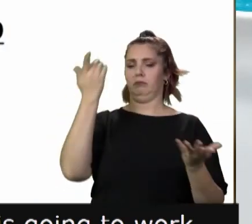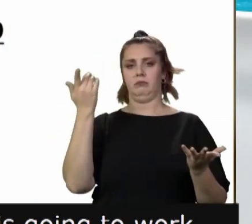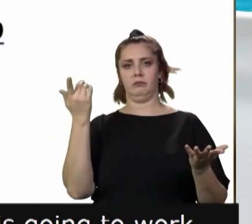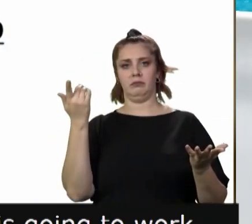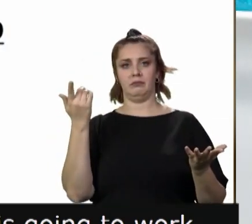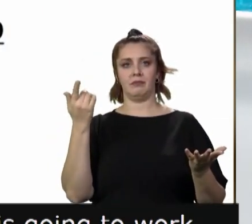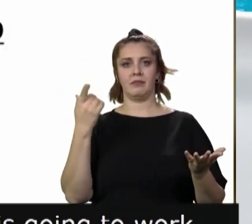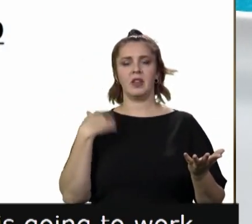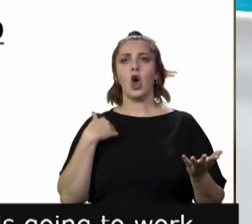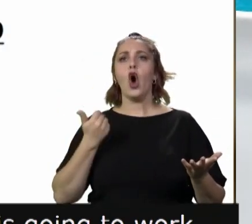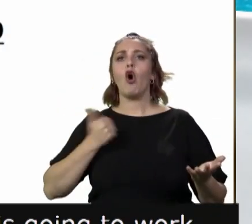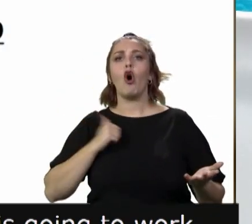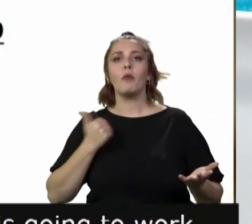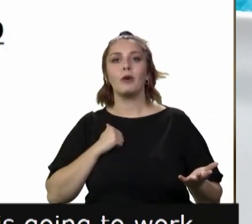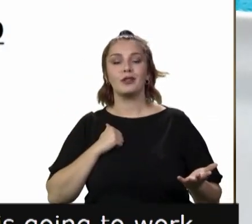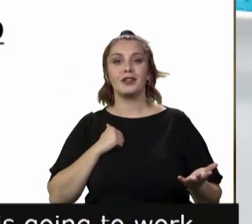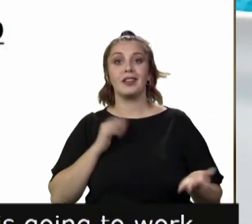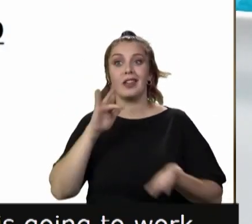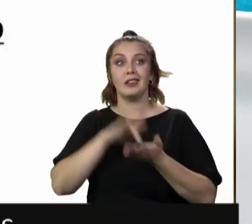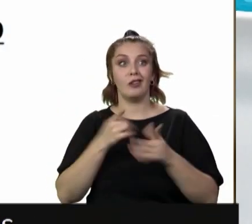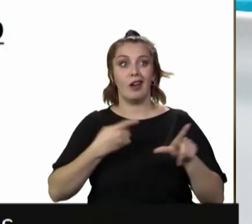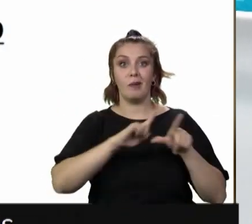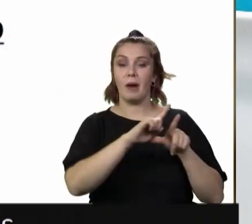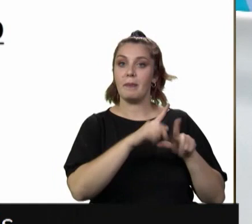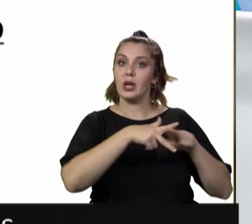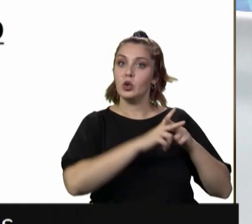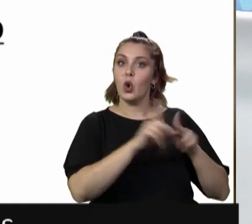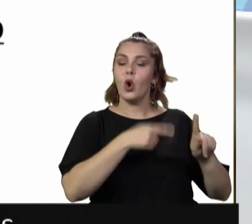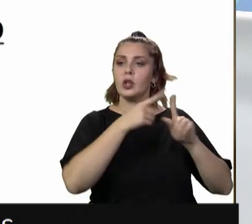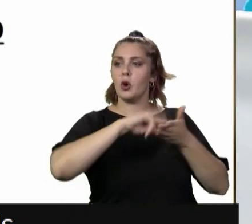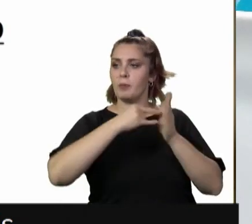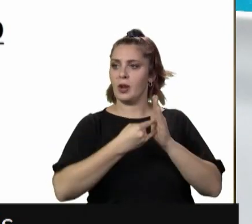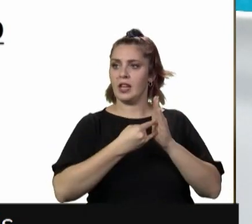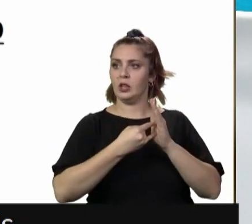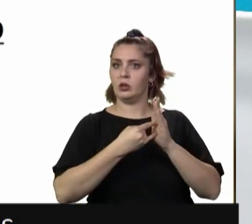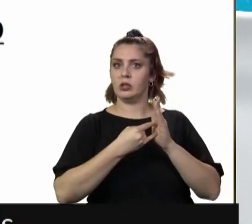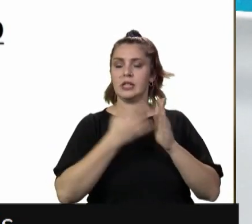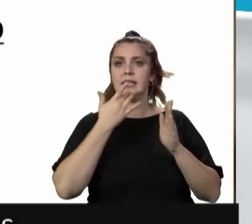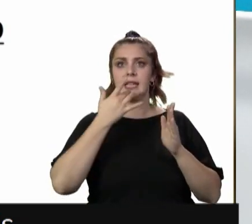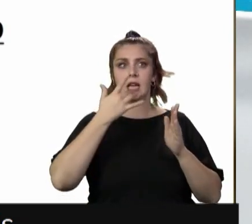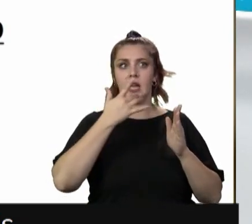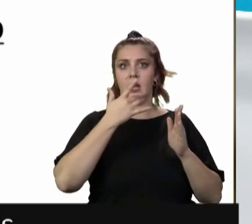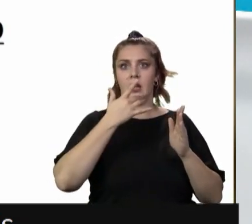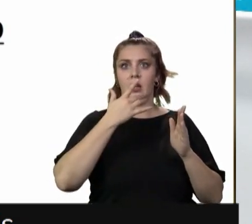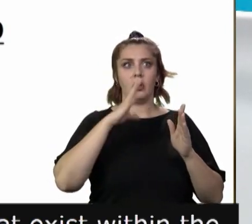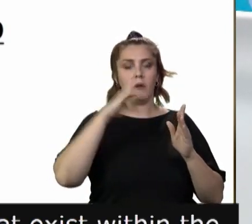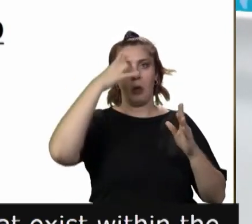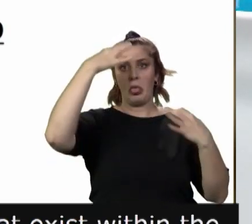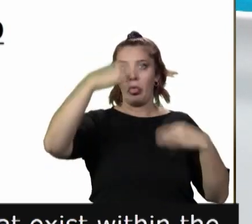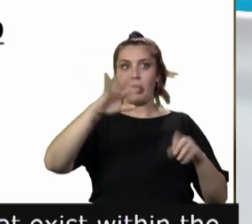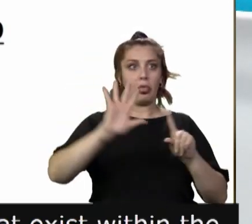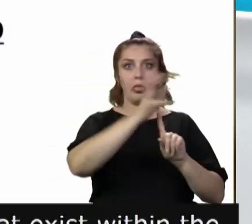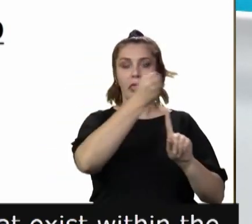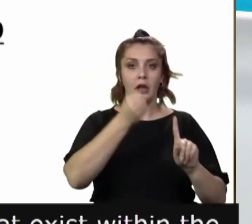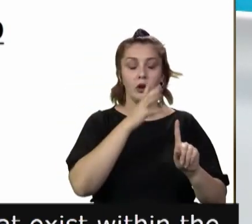The question now is, which are the opportunities that exist within the mapping tool for those projects that are not going to be